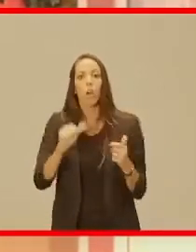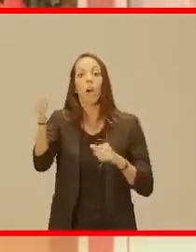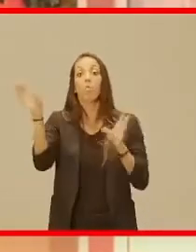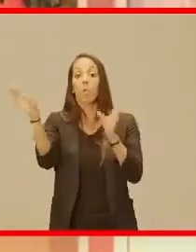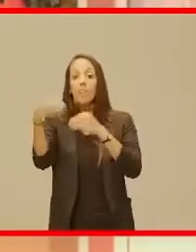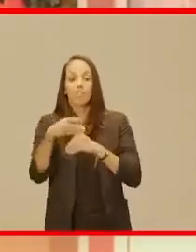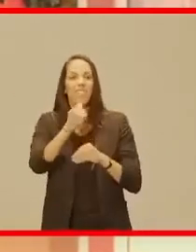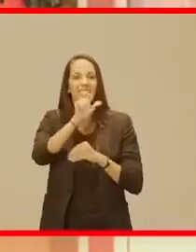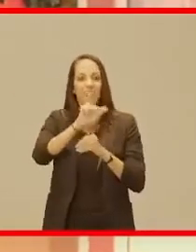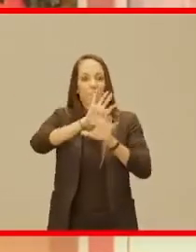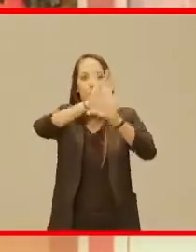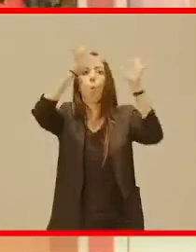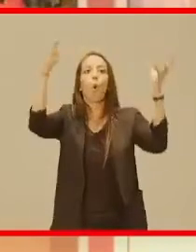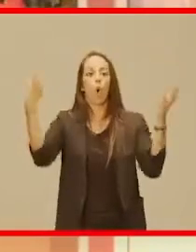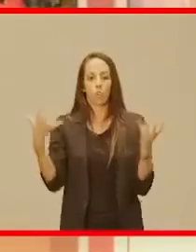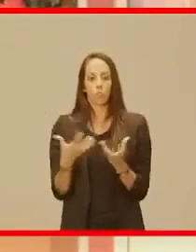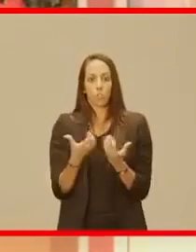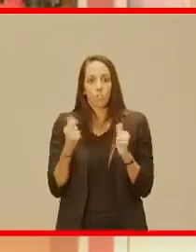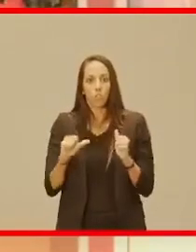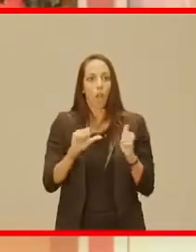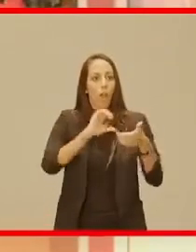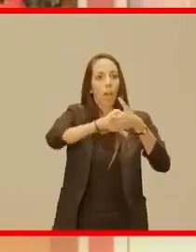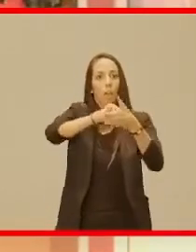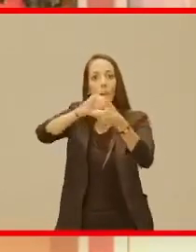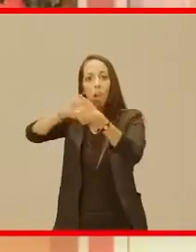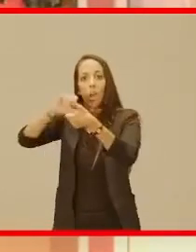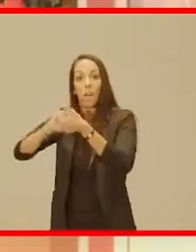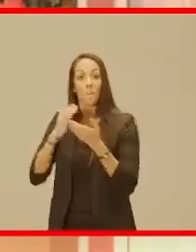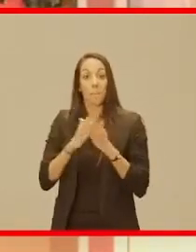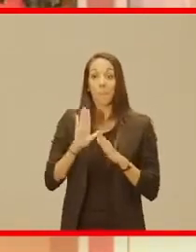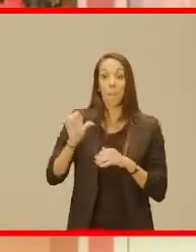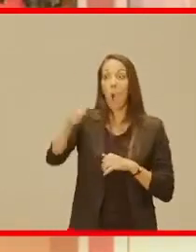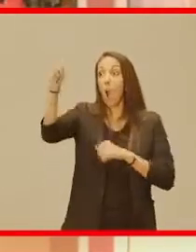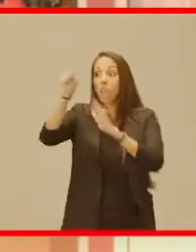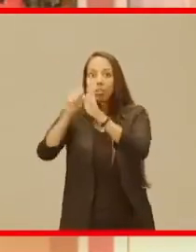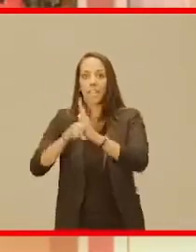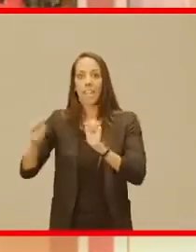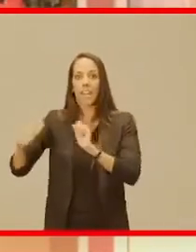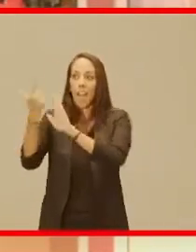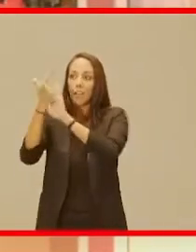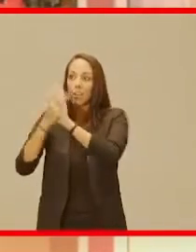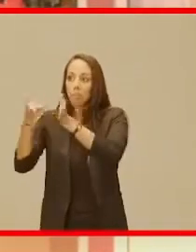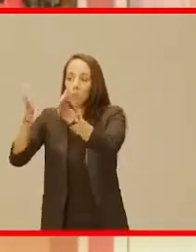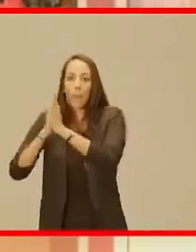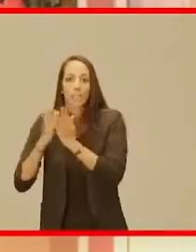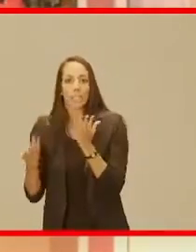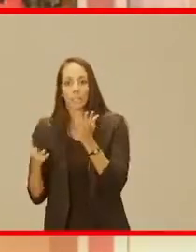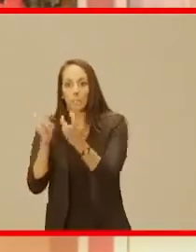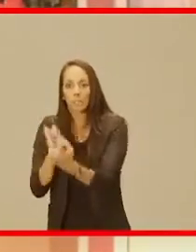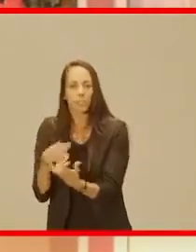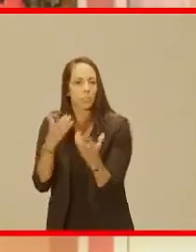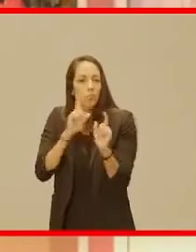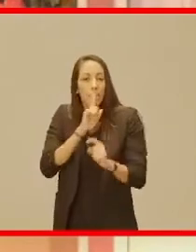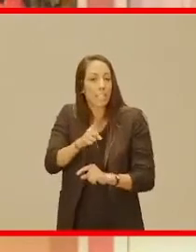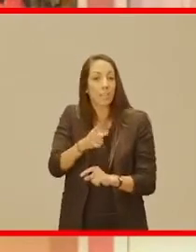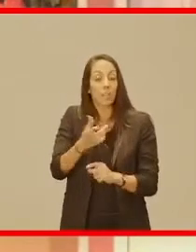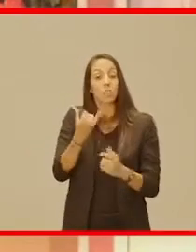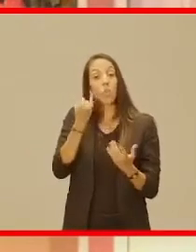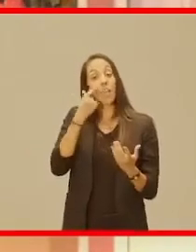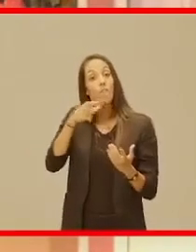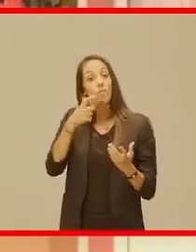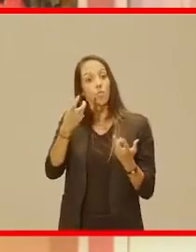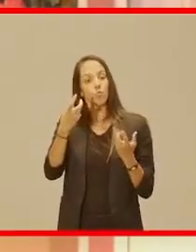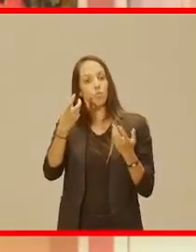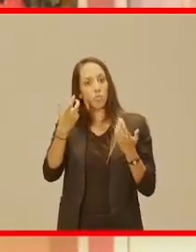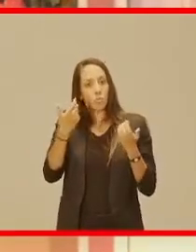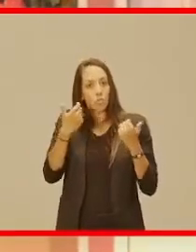world, maybe you can get it on their legislative agenda, right? And the other thing, so that's really important. I mean, if you spend some